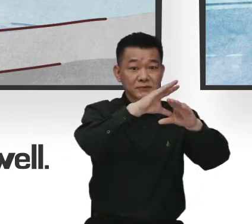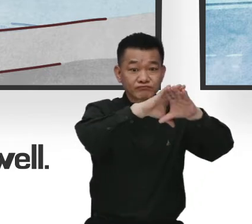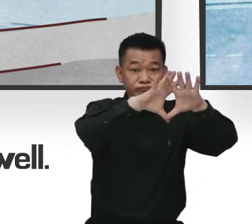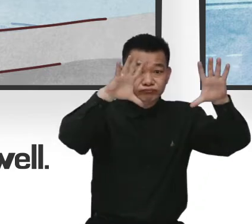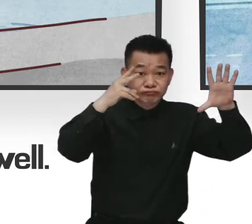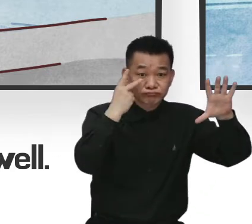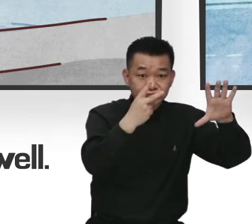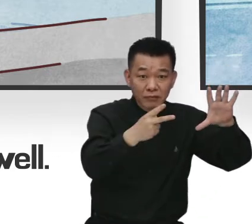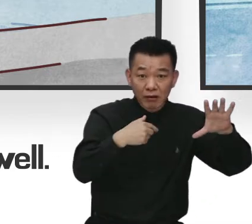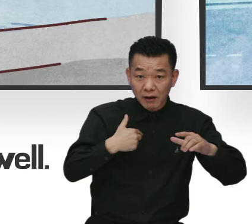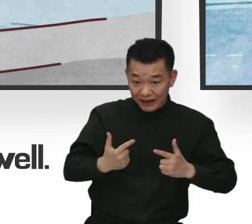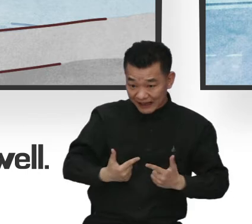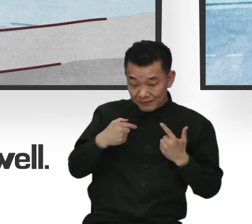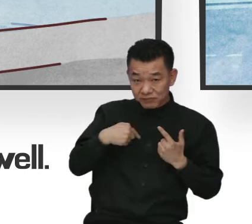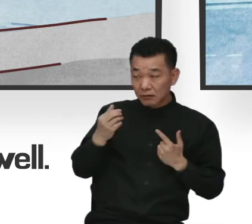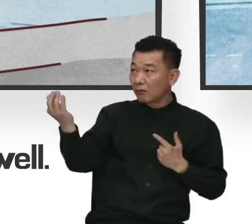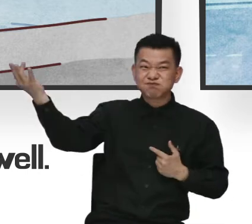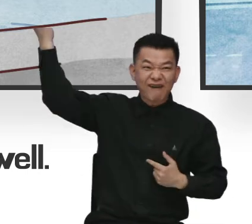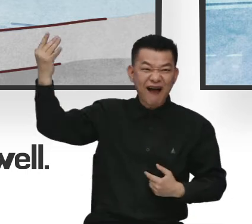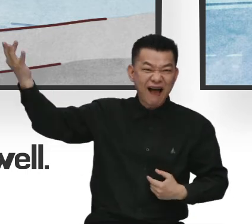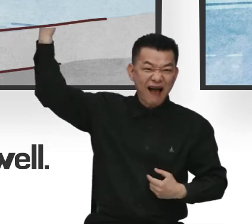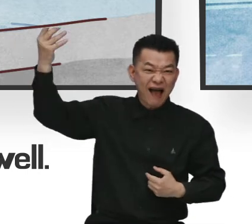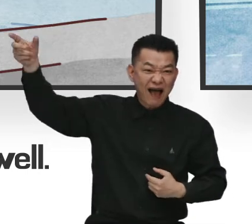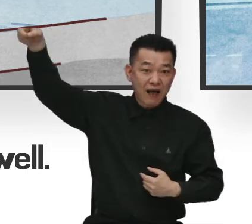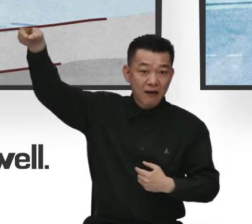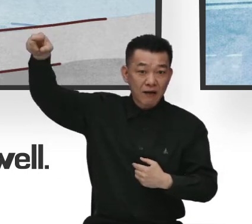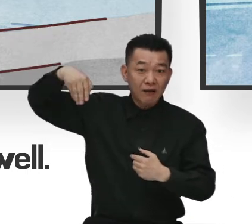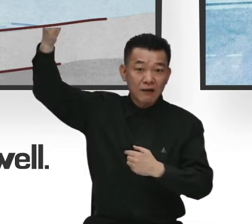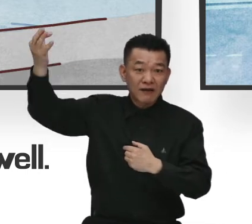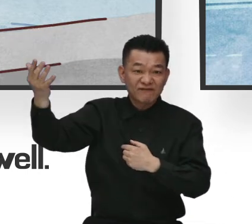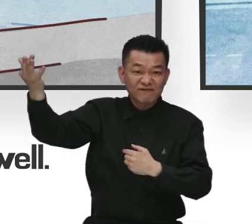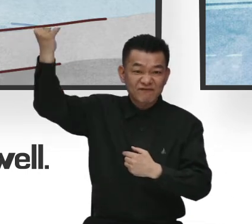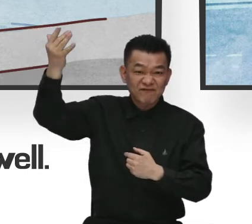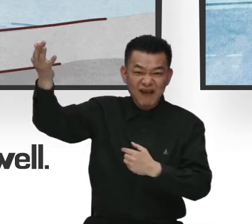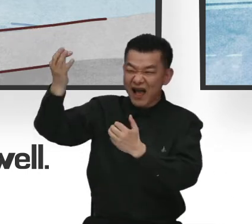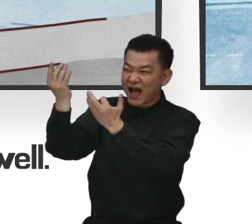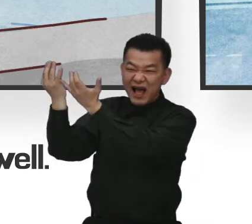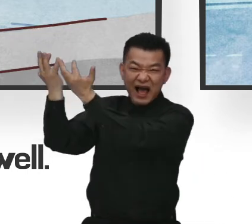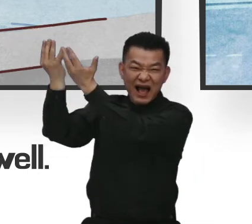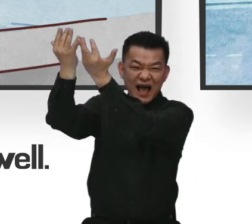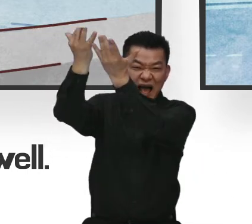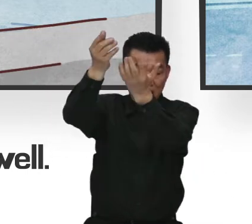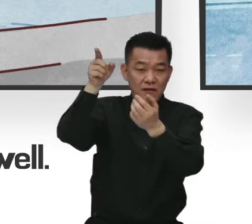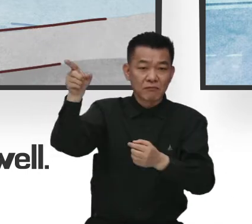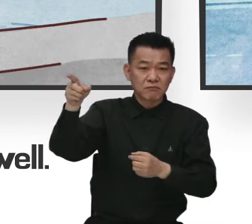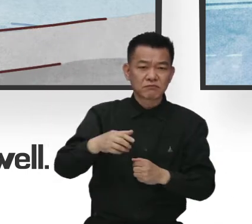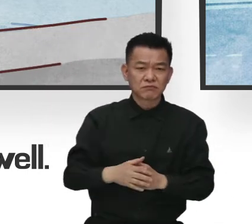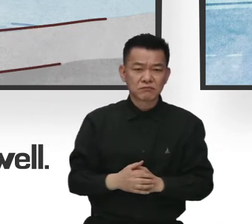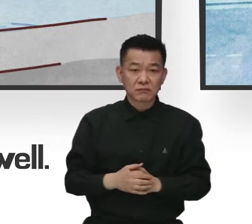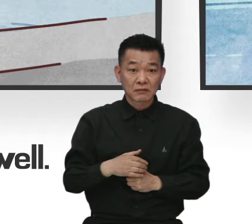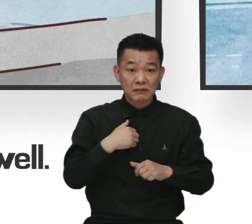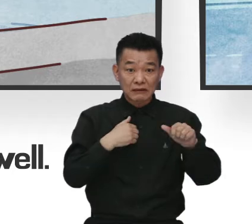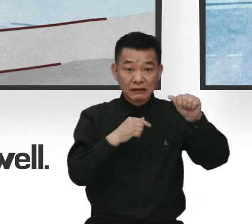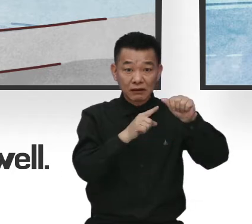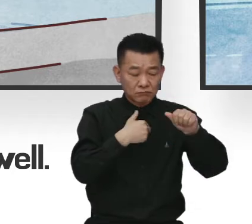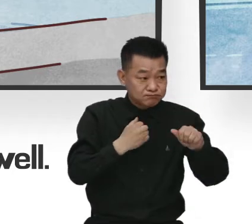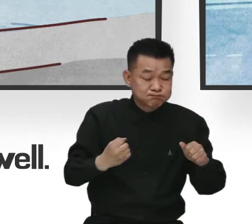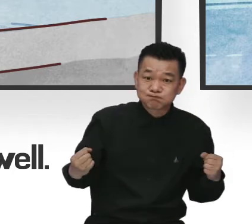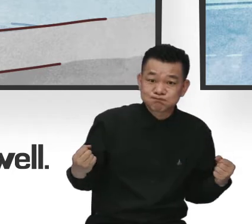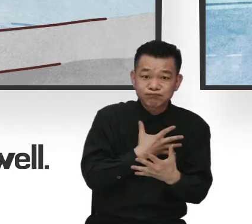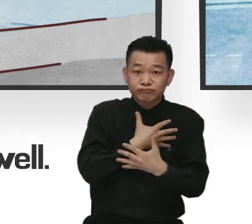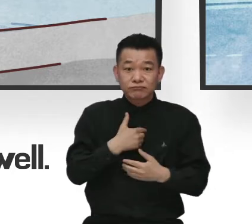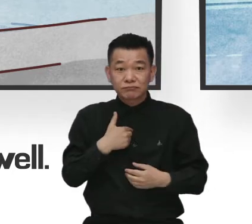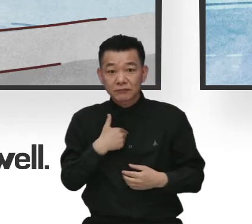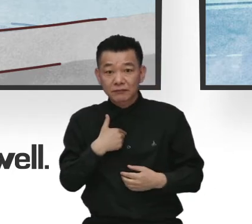was a forest fire nearby, and the whole region where Mrs. A lives in caught fire as well. Mrs. A, who